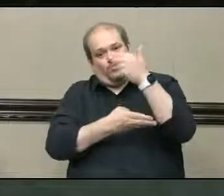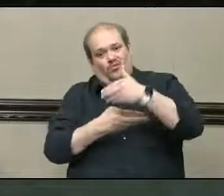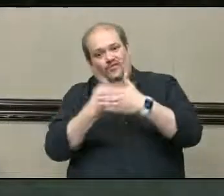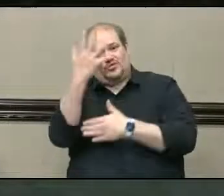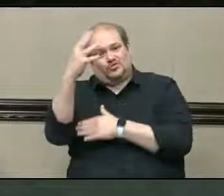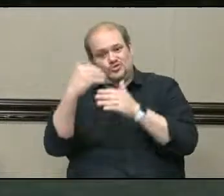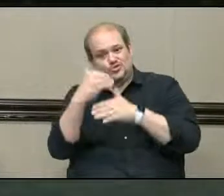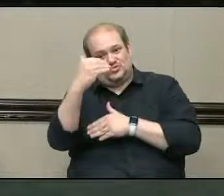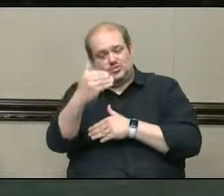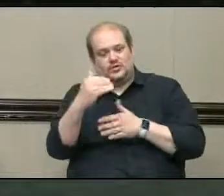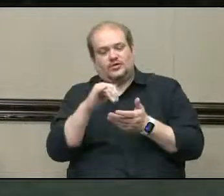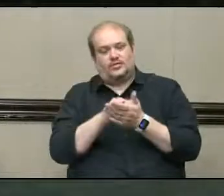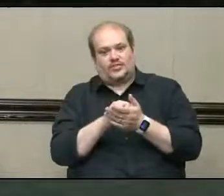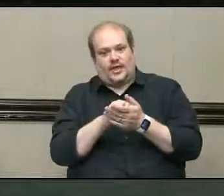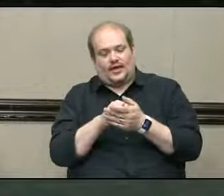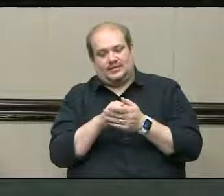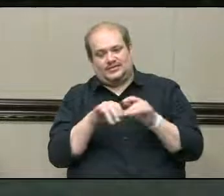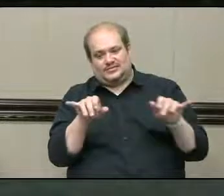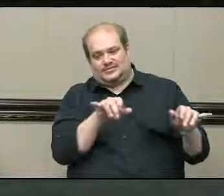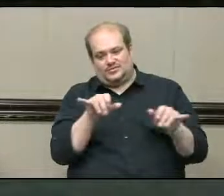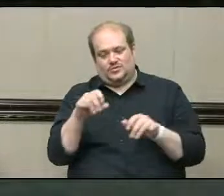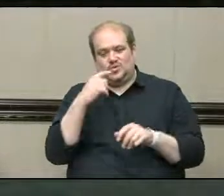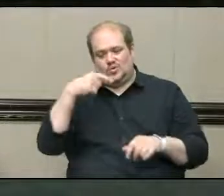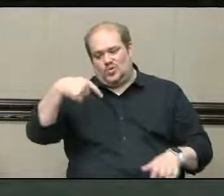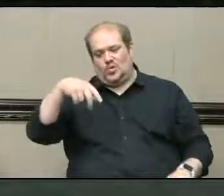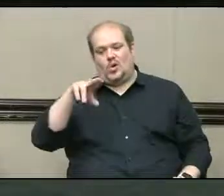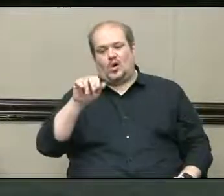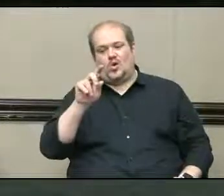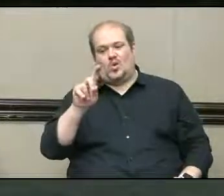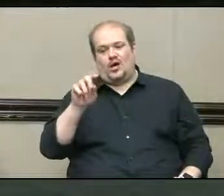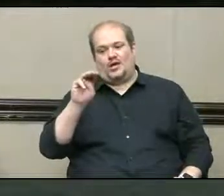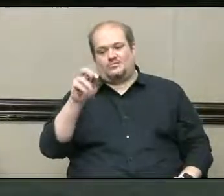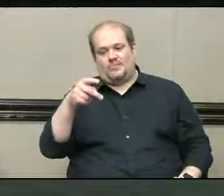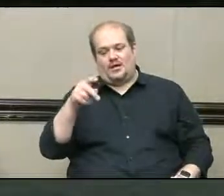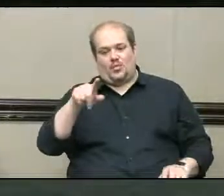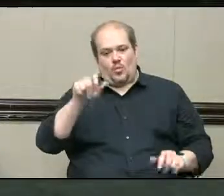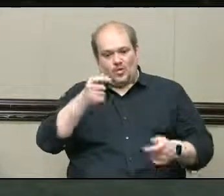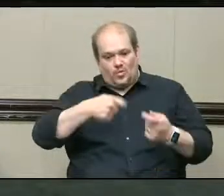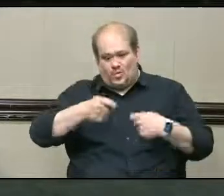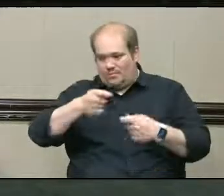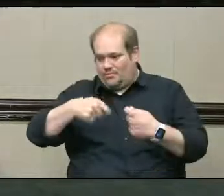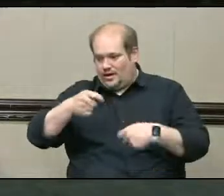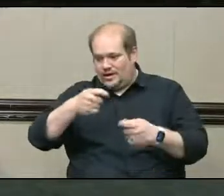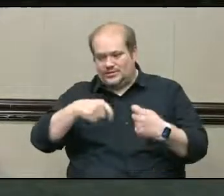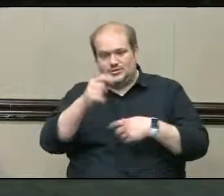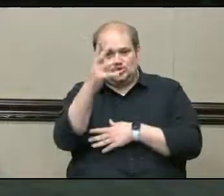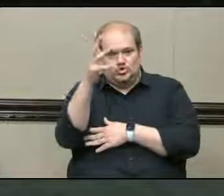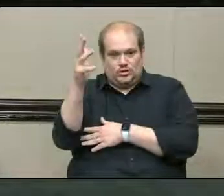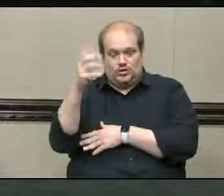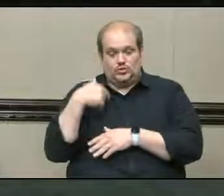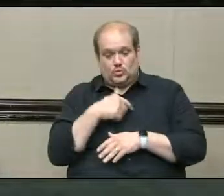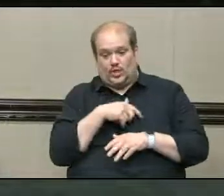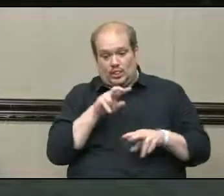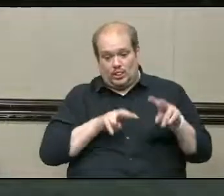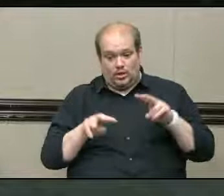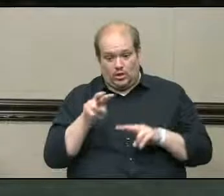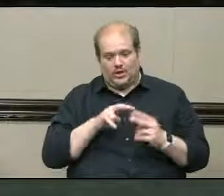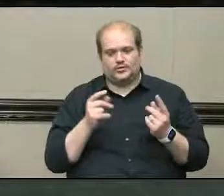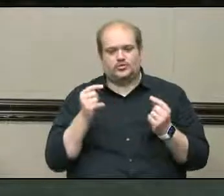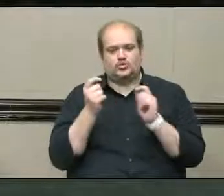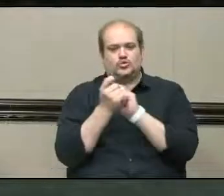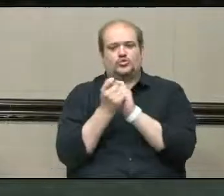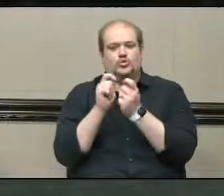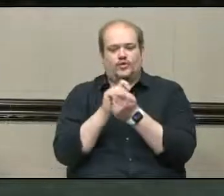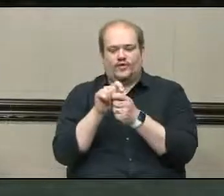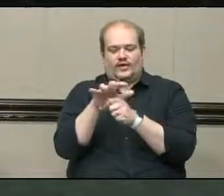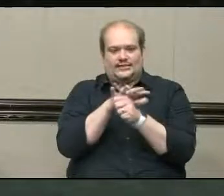to a quad map or a section of where you could replace these trees. And so what we was looking to do was revise